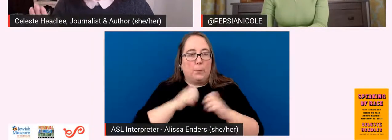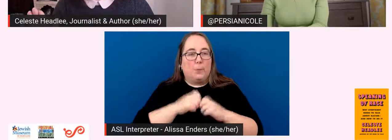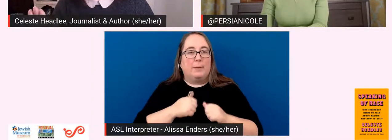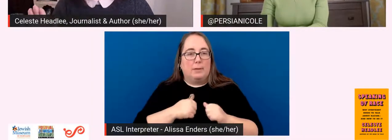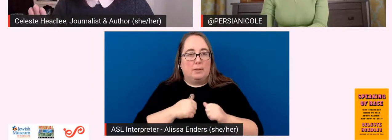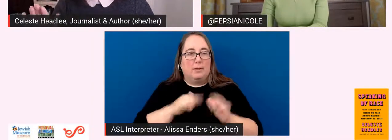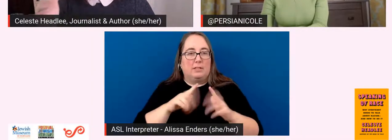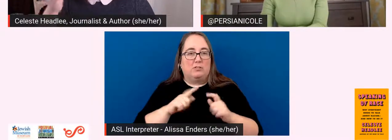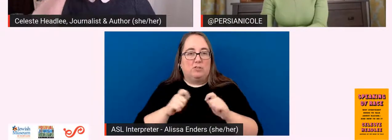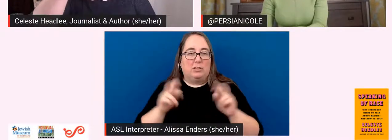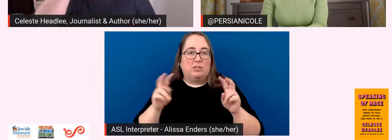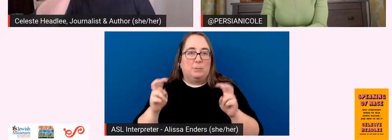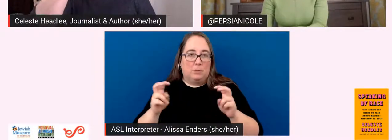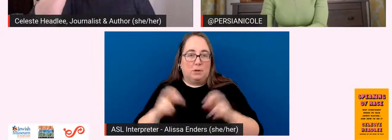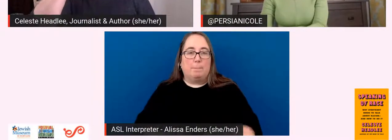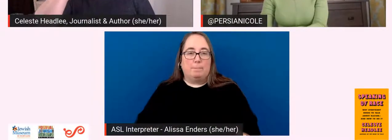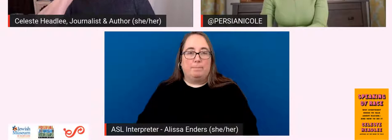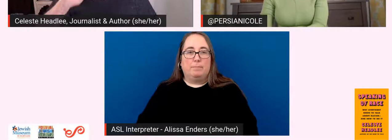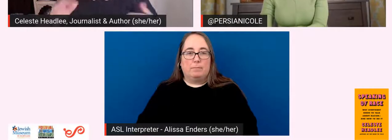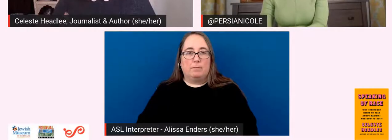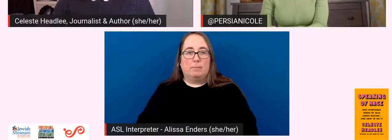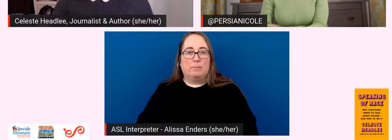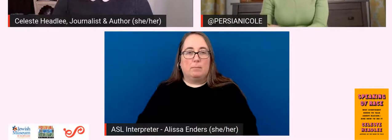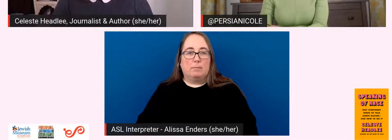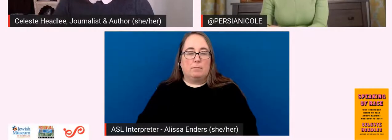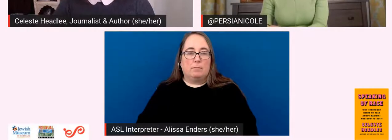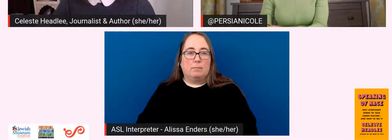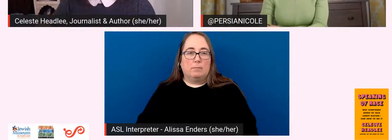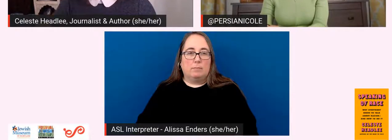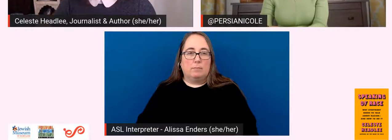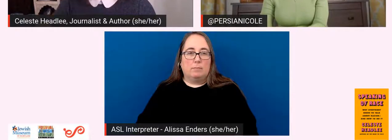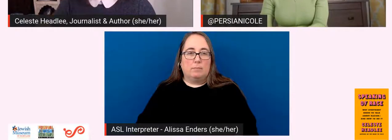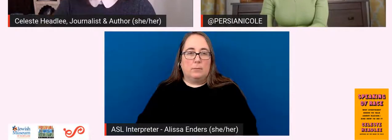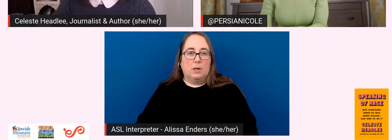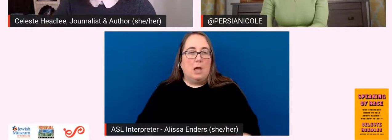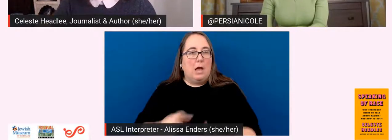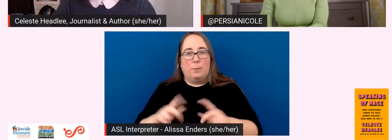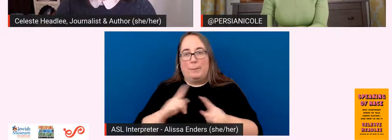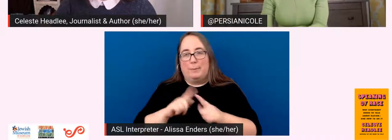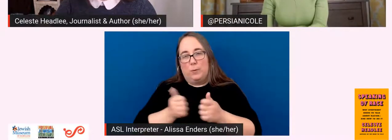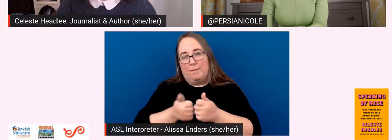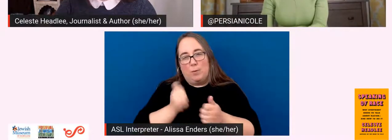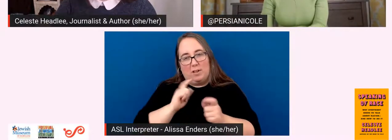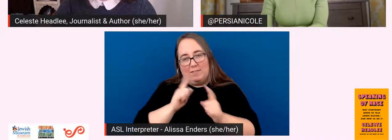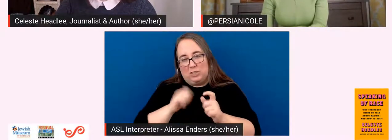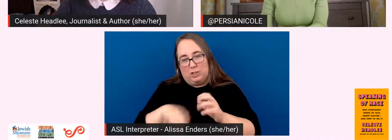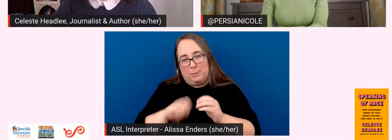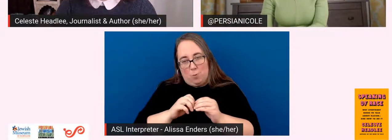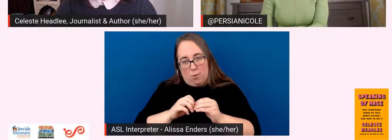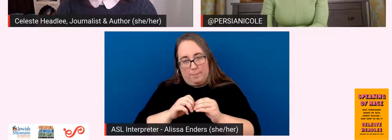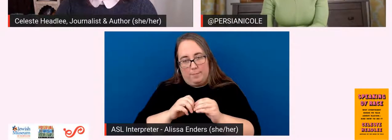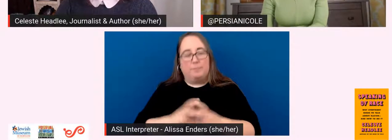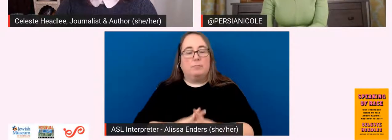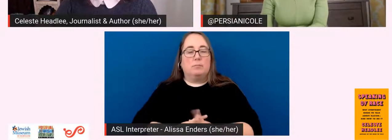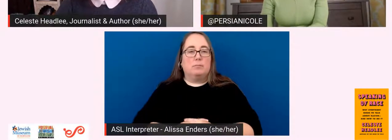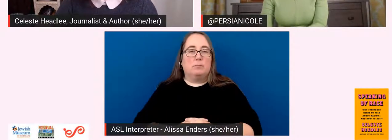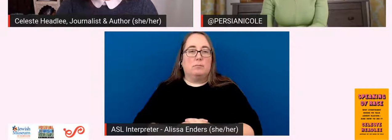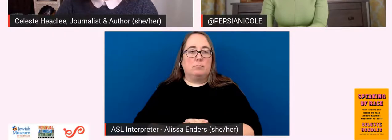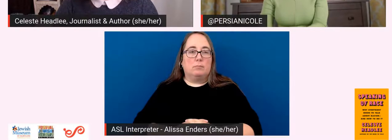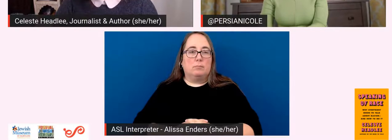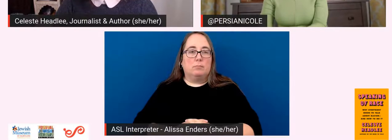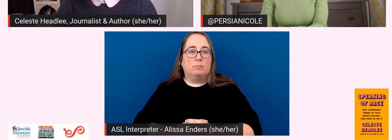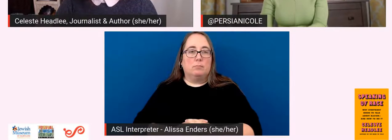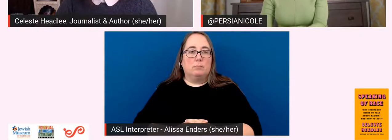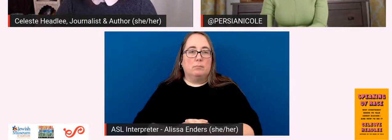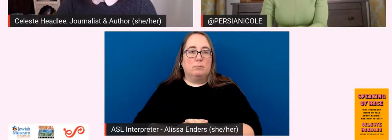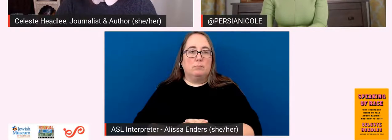Let's change the subject. Right. I don't want people to avoid these conversations anymore. And I will, you know, the thing of it